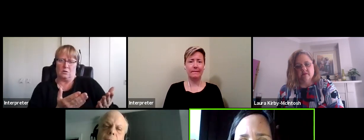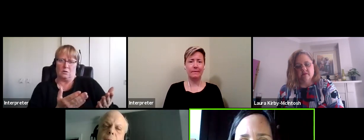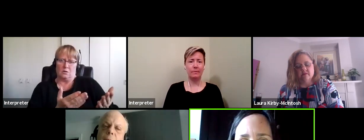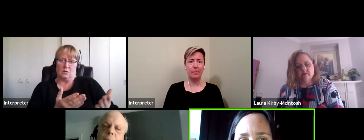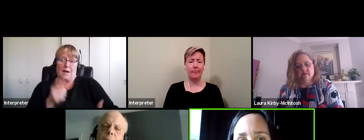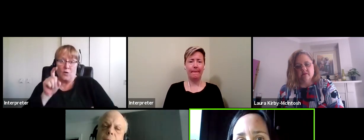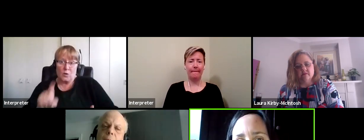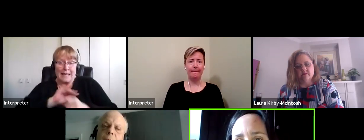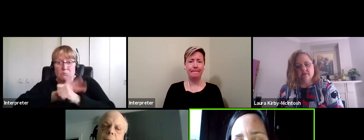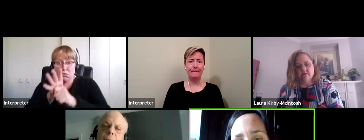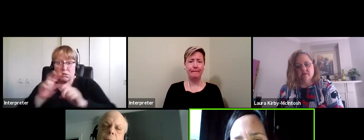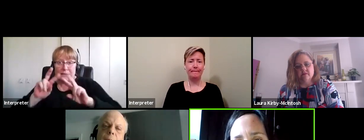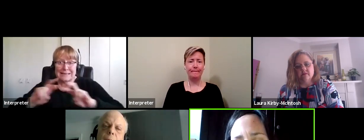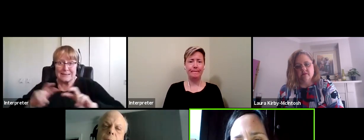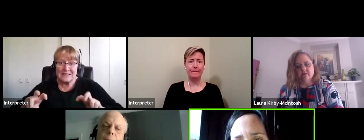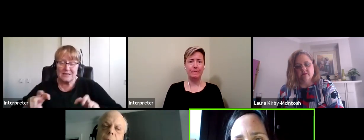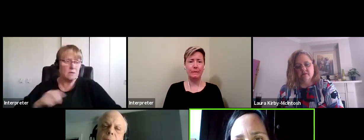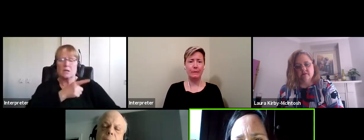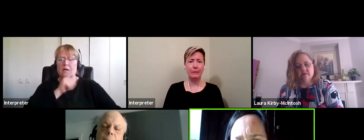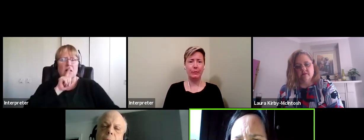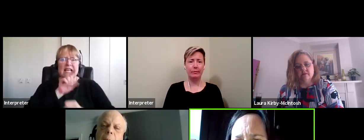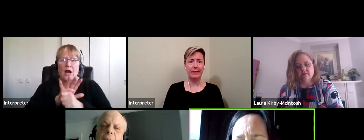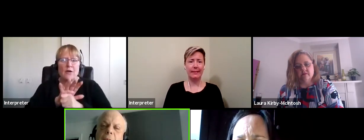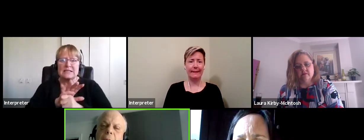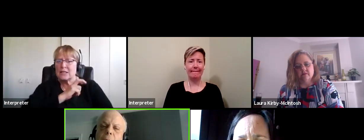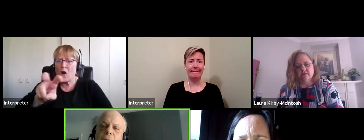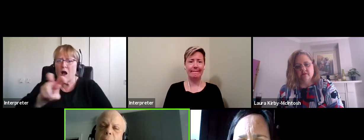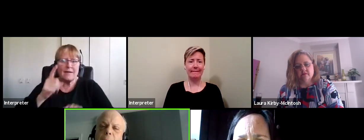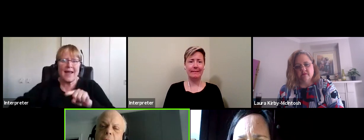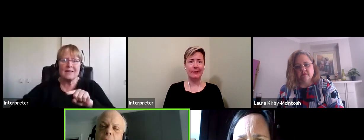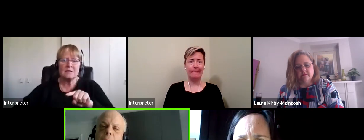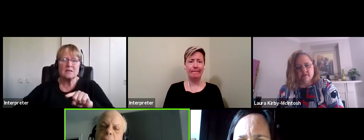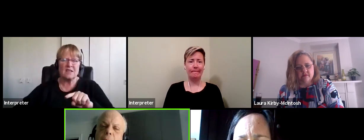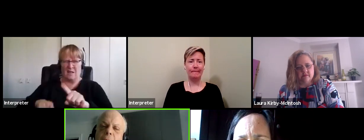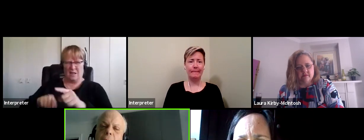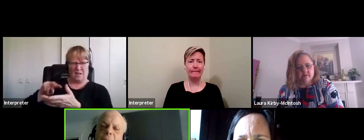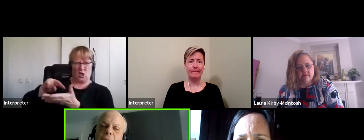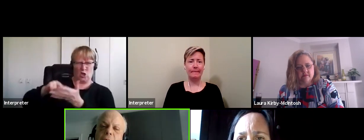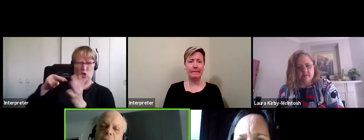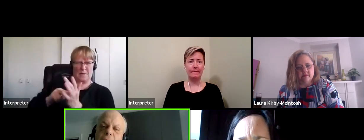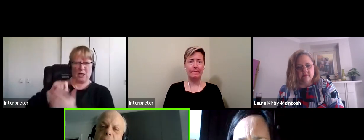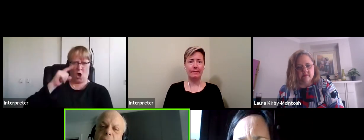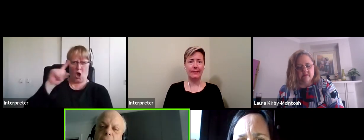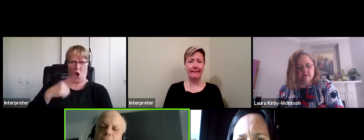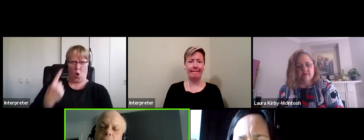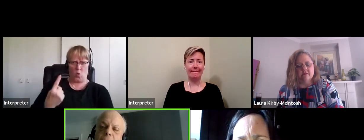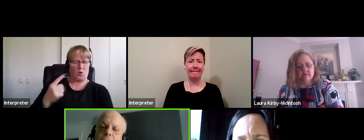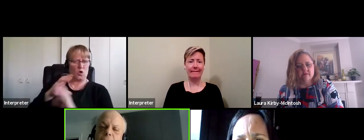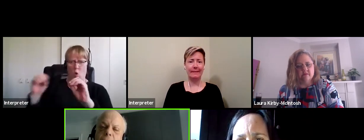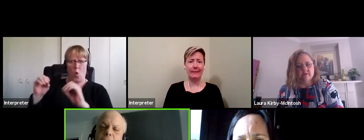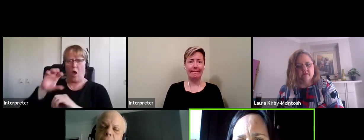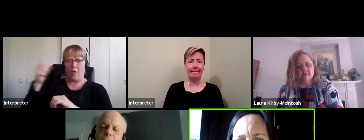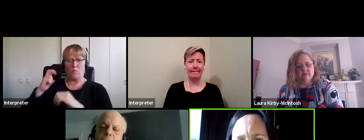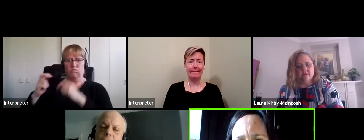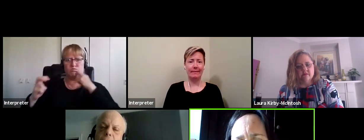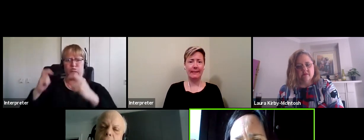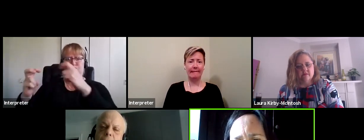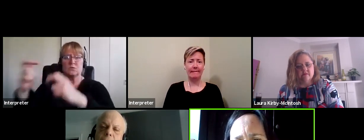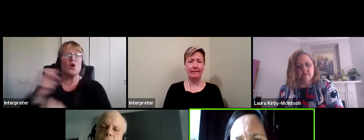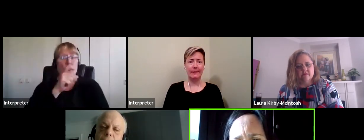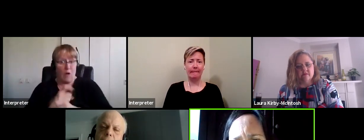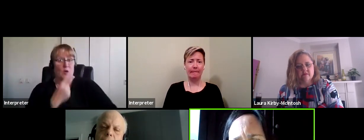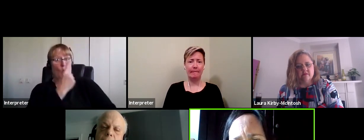assessment center, but they cannot guarantee that. By individual trip, you mean a trip with no other passengers in the vehicle? Precisely, a trip with no